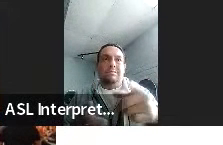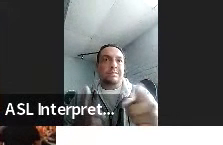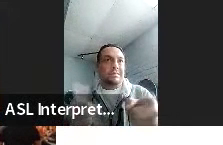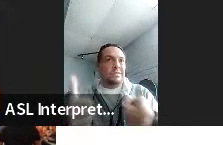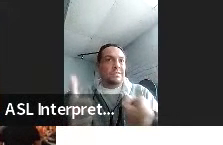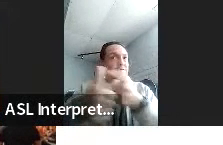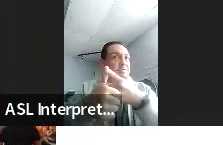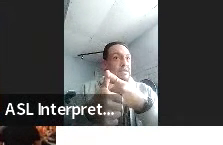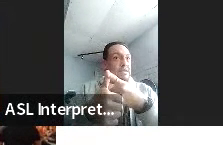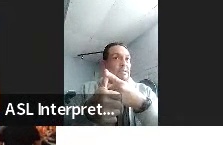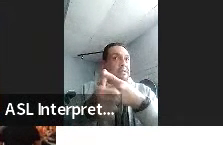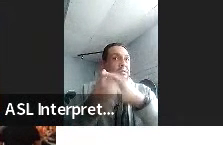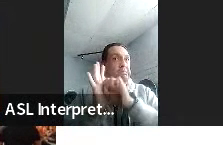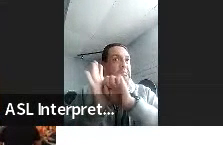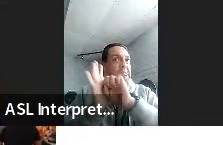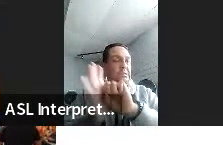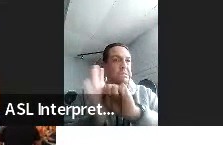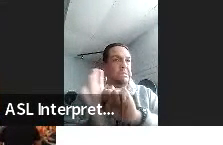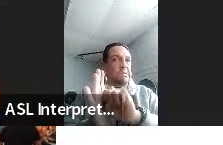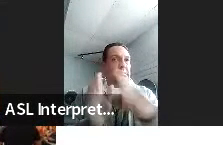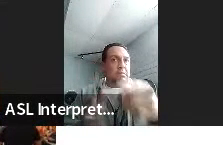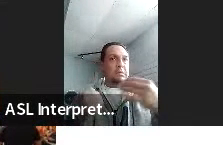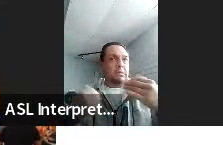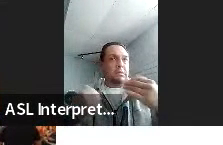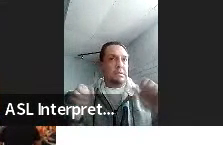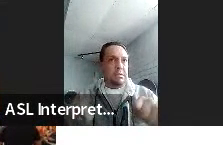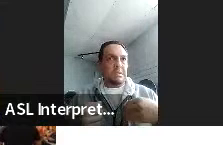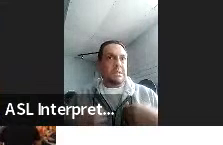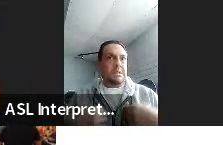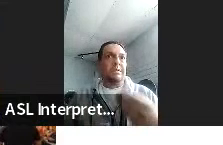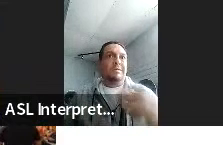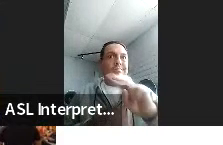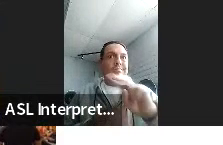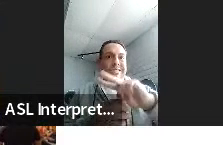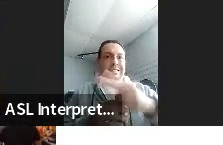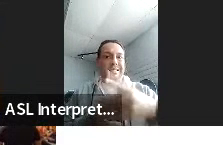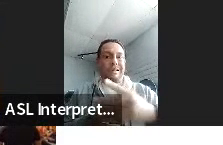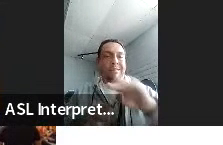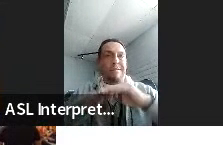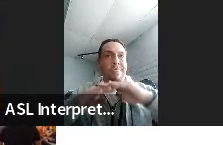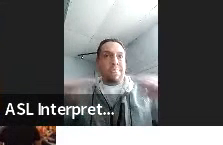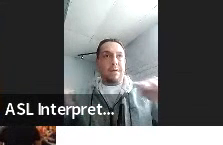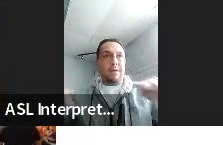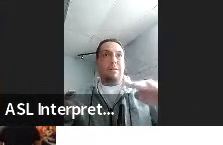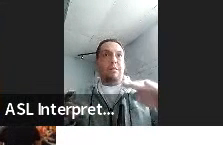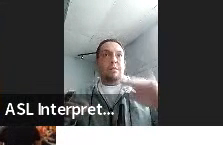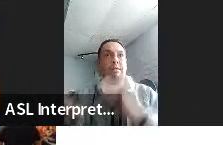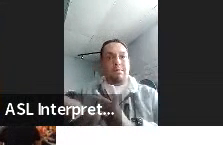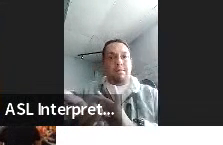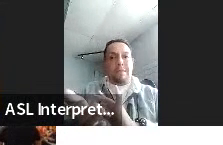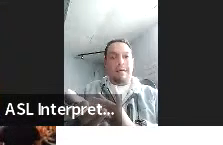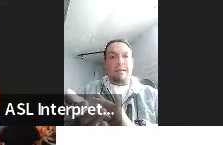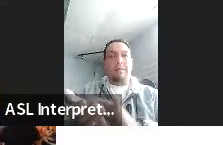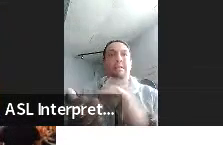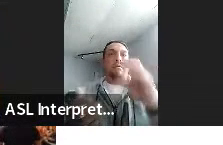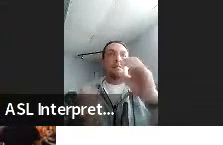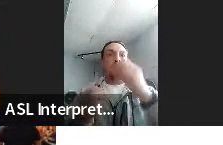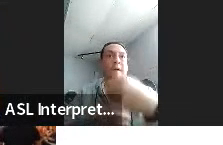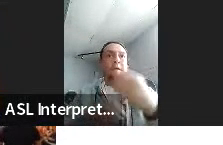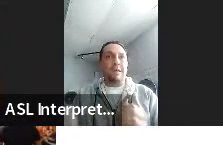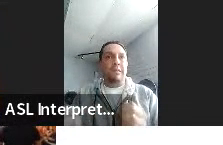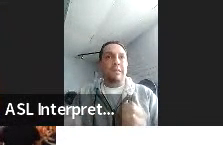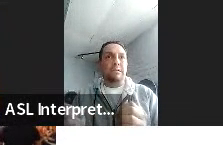have a second floor medical office or other kind of office like that. But if that medical office were to go away, there's no way in our